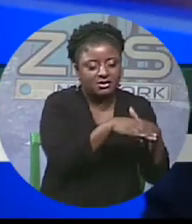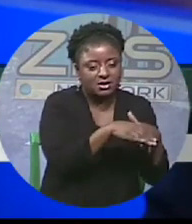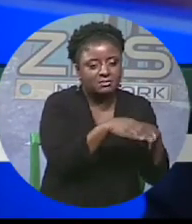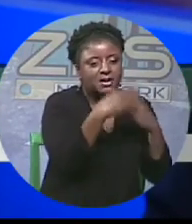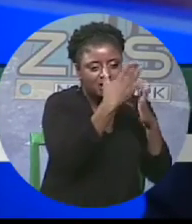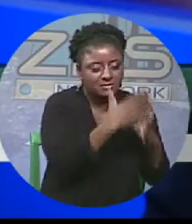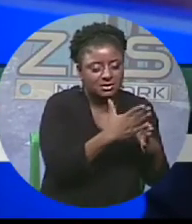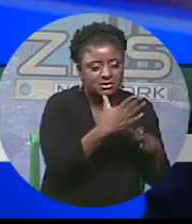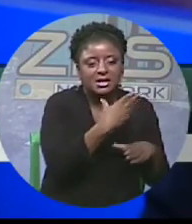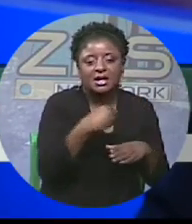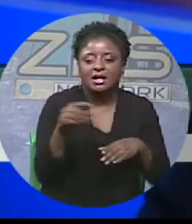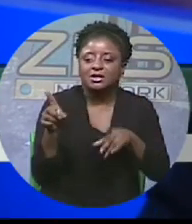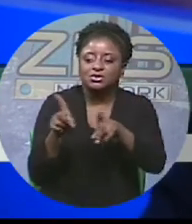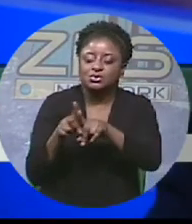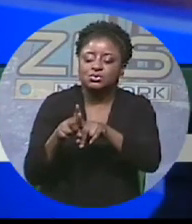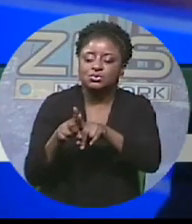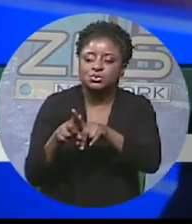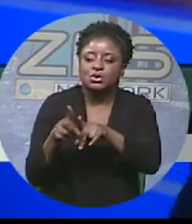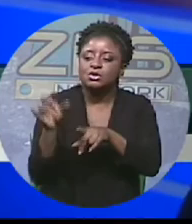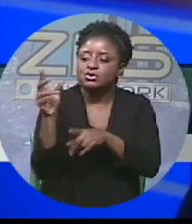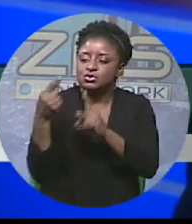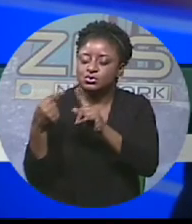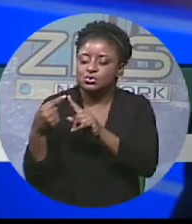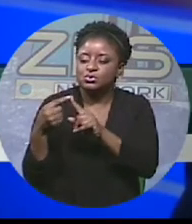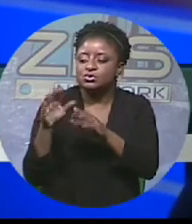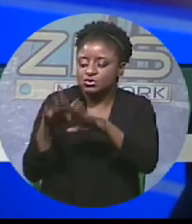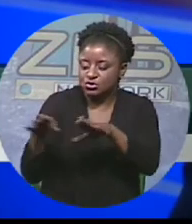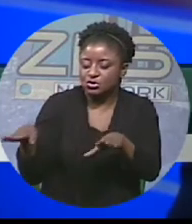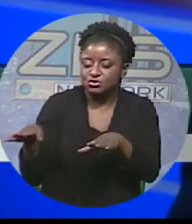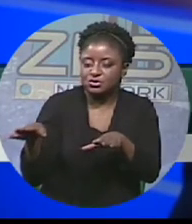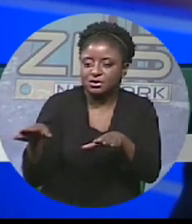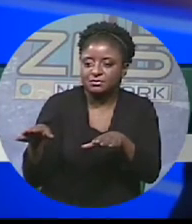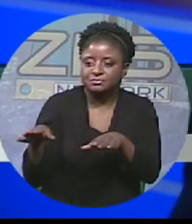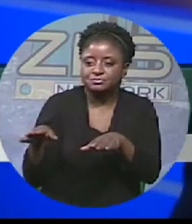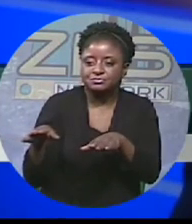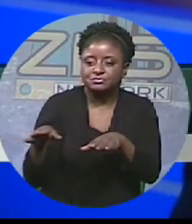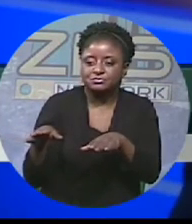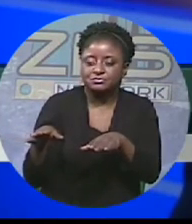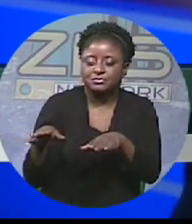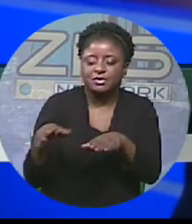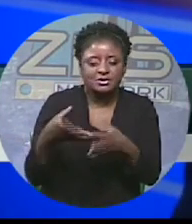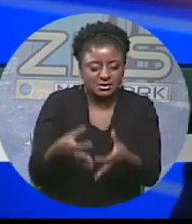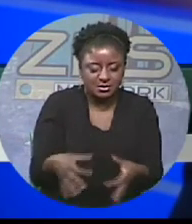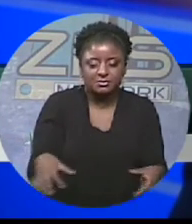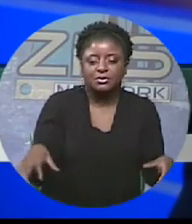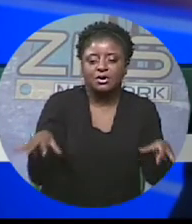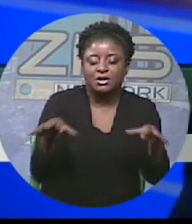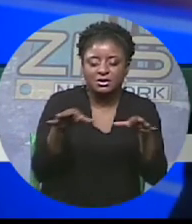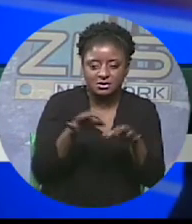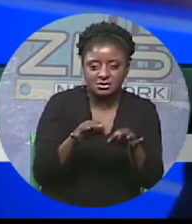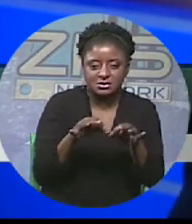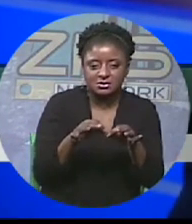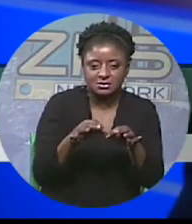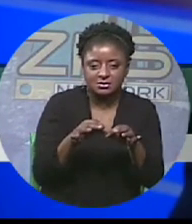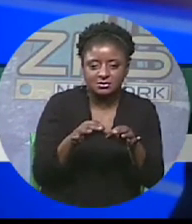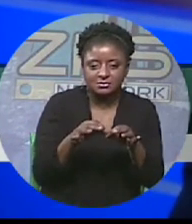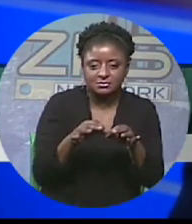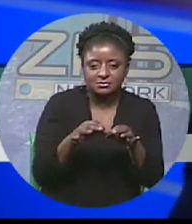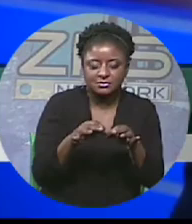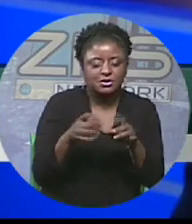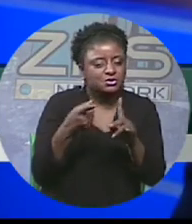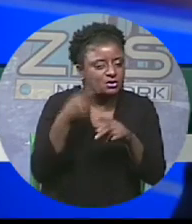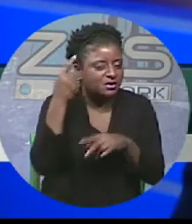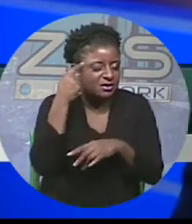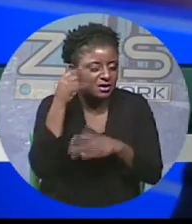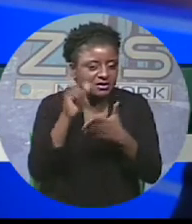sons and daughters. And I think this is so important. It strikes at my very heart to think that the children who